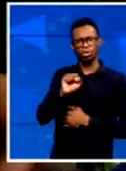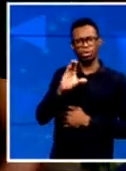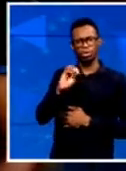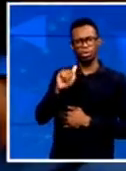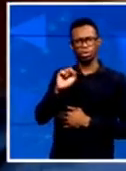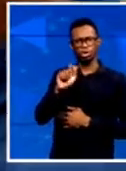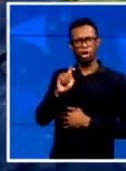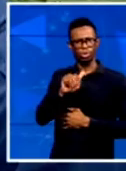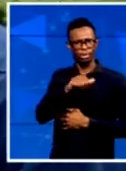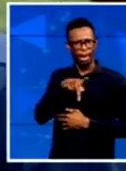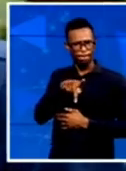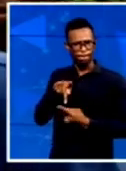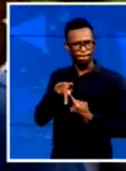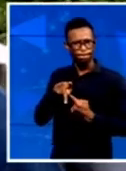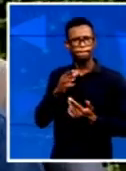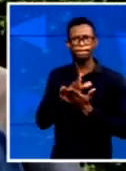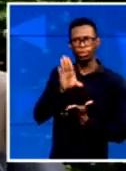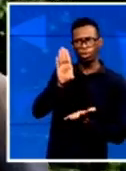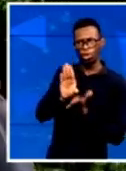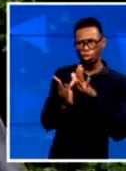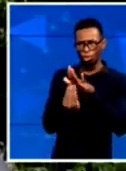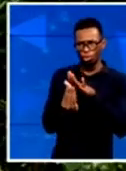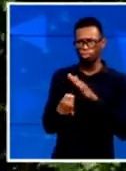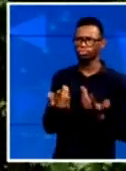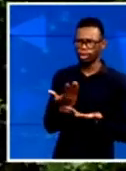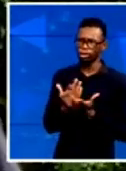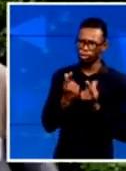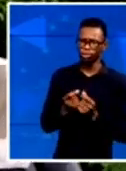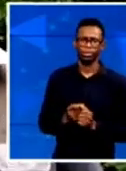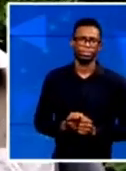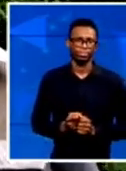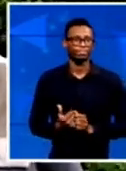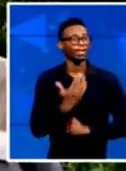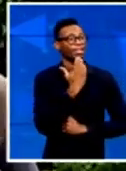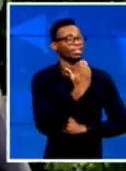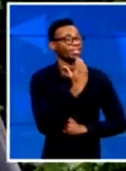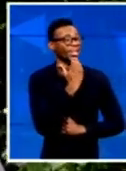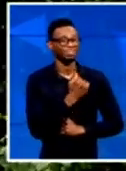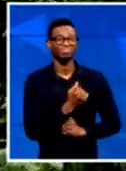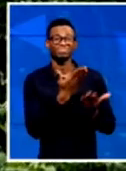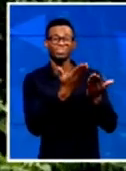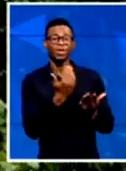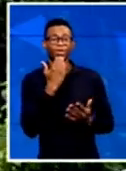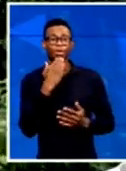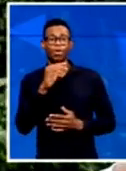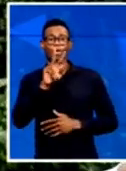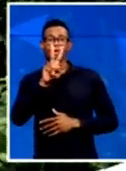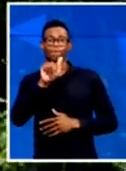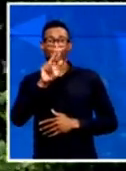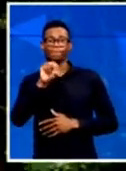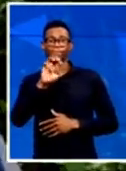Thank you for your time. Okay, thank you. Well, that was Vanessa Gounden, as I mentioned, the trades manager of Uku South Coast Tourism,